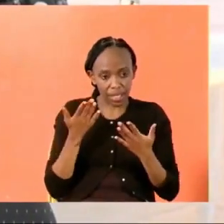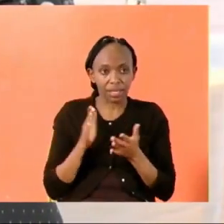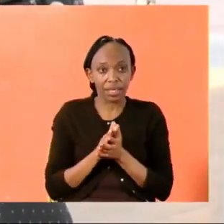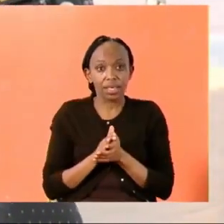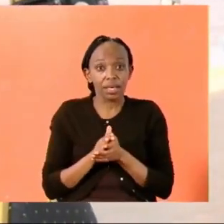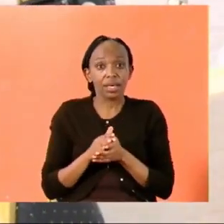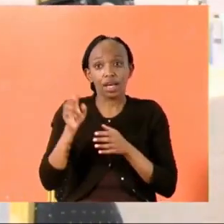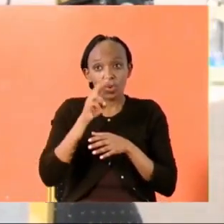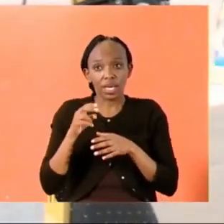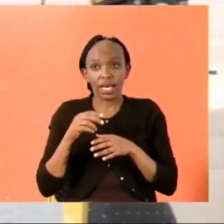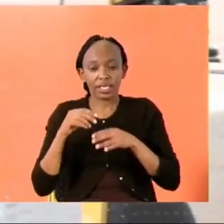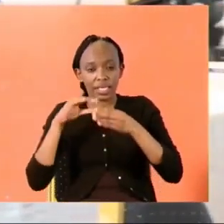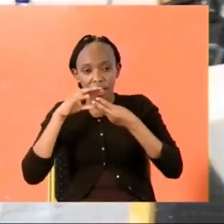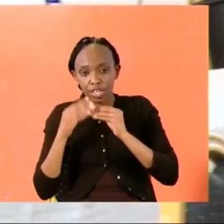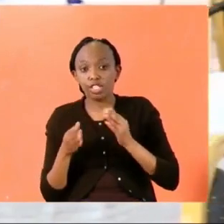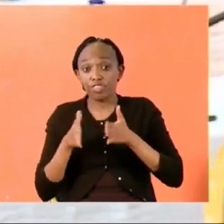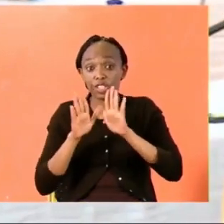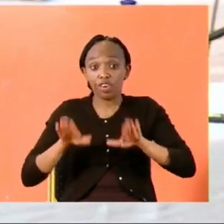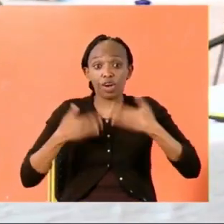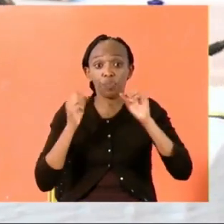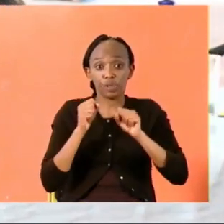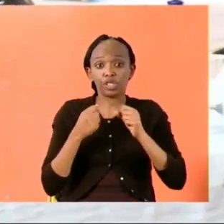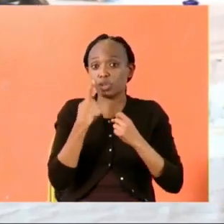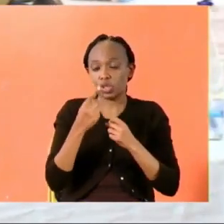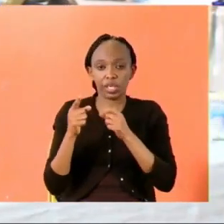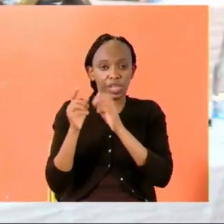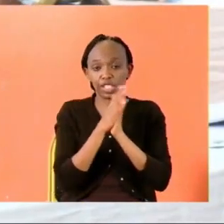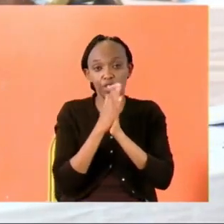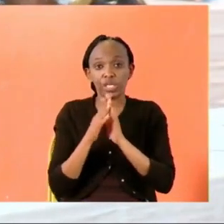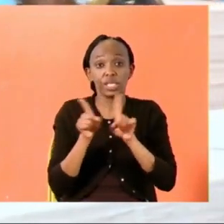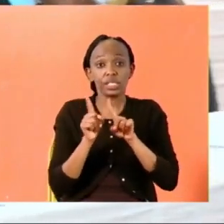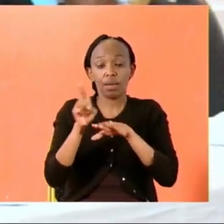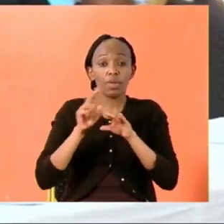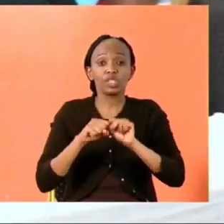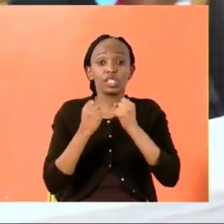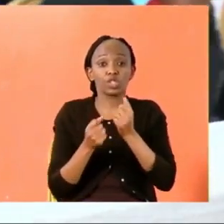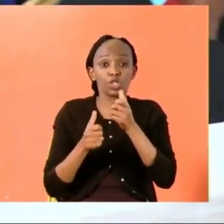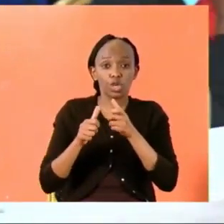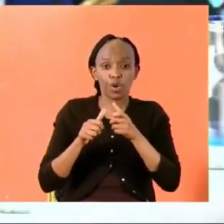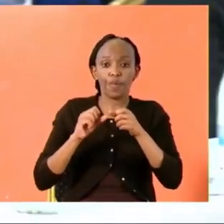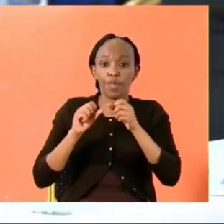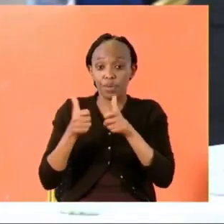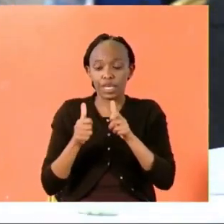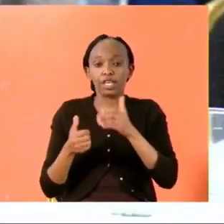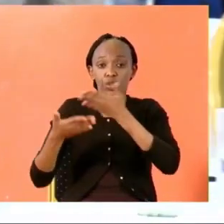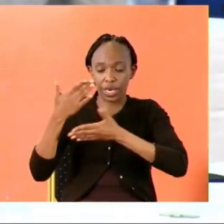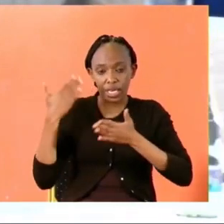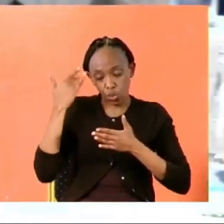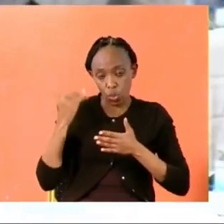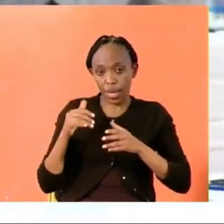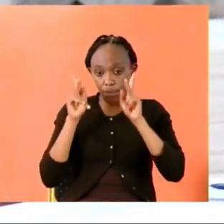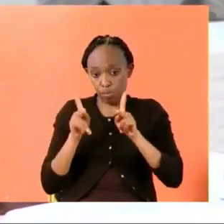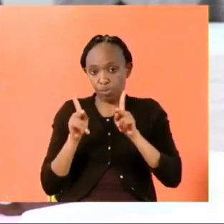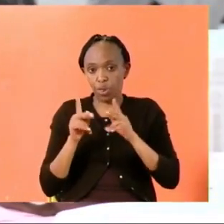and looking at creative ways that we can tell stories. We're seeing right now, and using social media especially to engage, because young people are